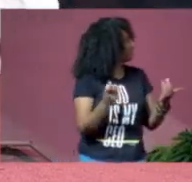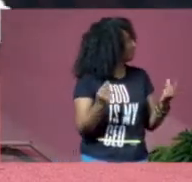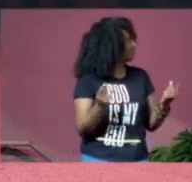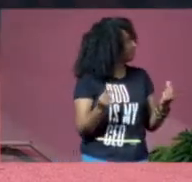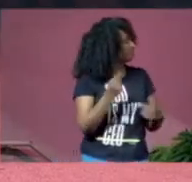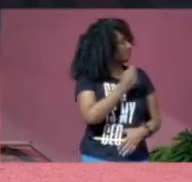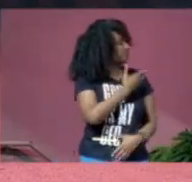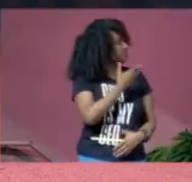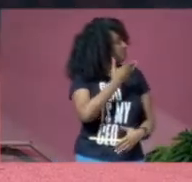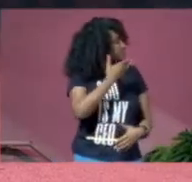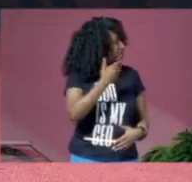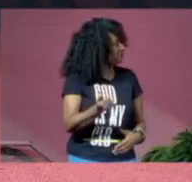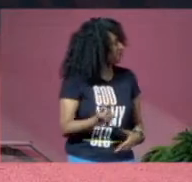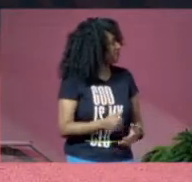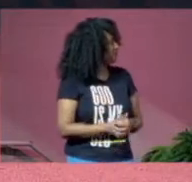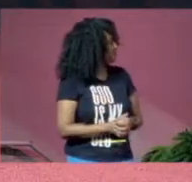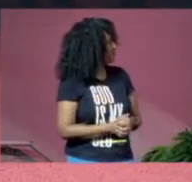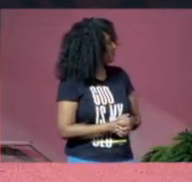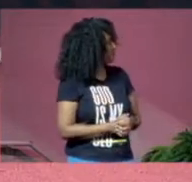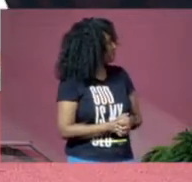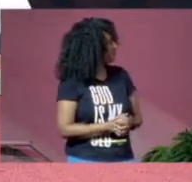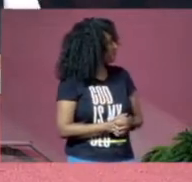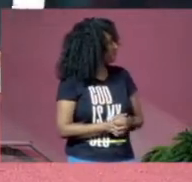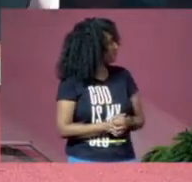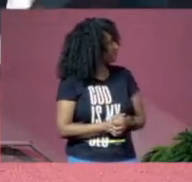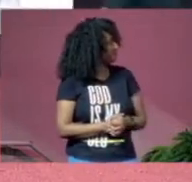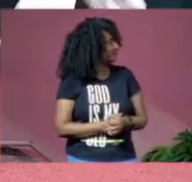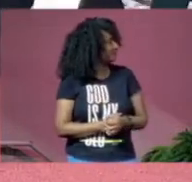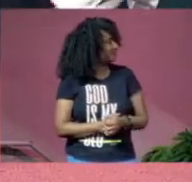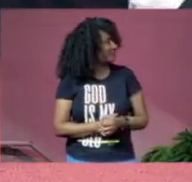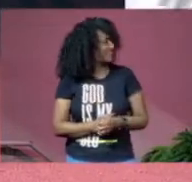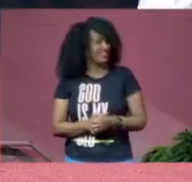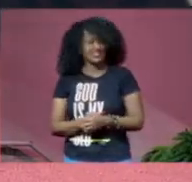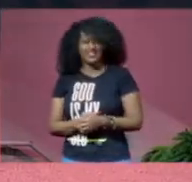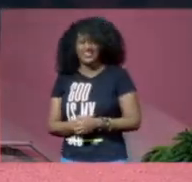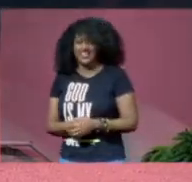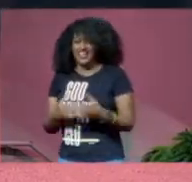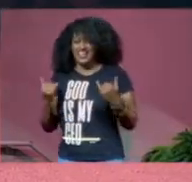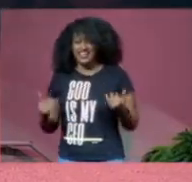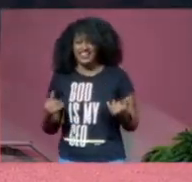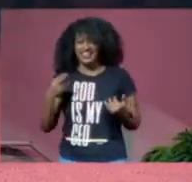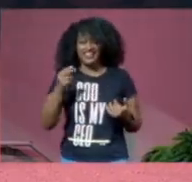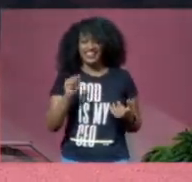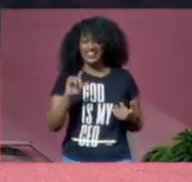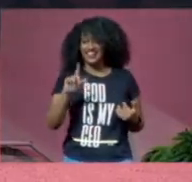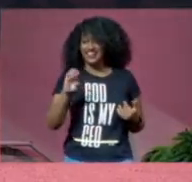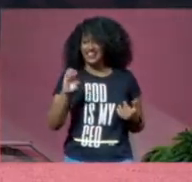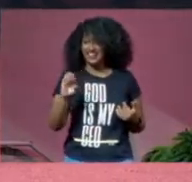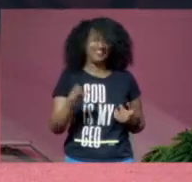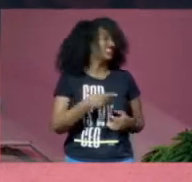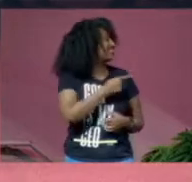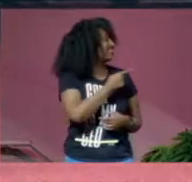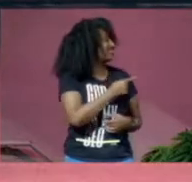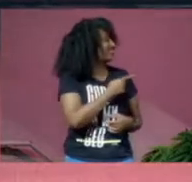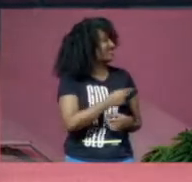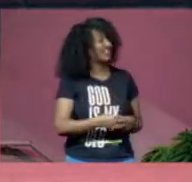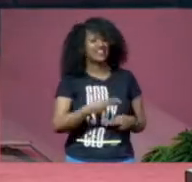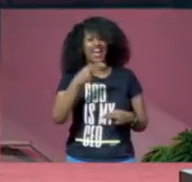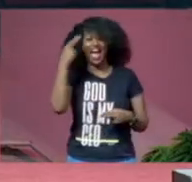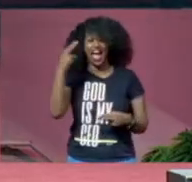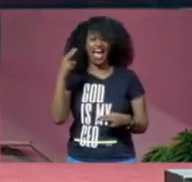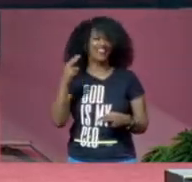that. And we got to send a special word for Haley, who is our Frederick Douglass scholar. She got the highest score on